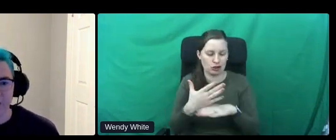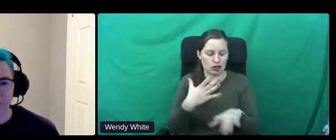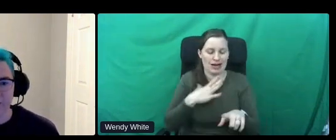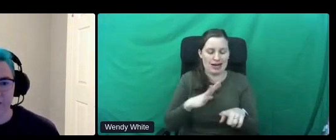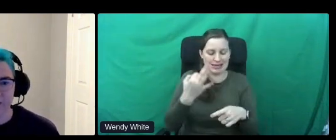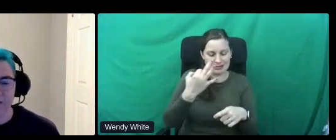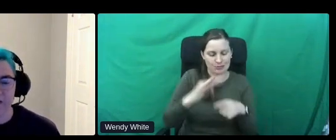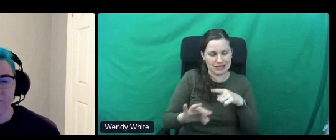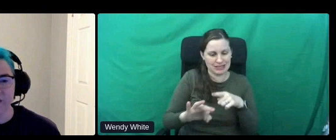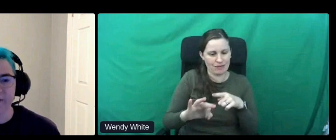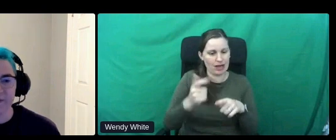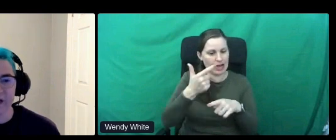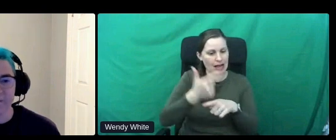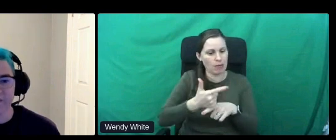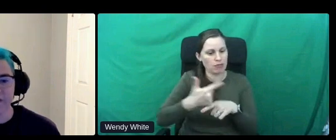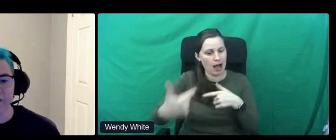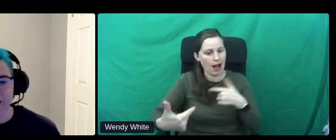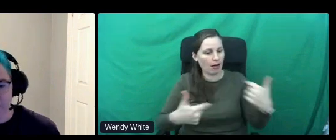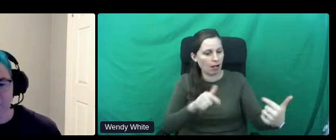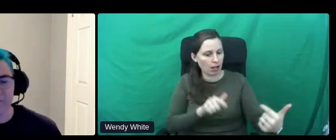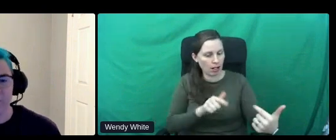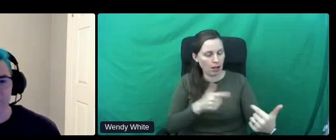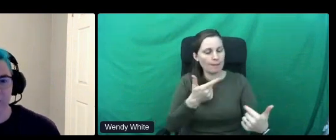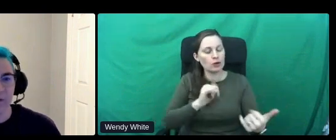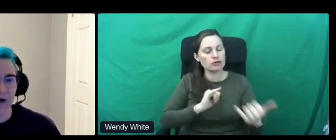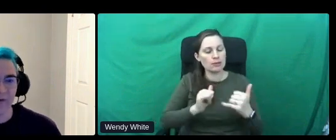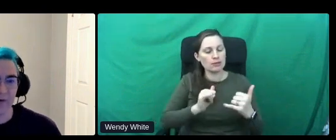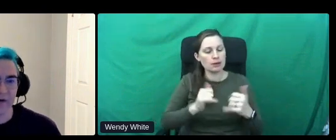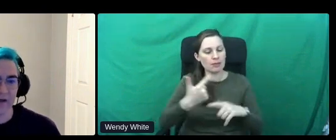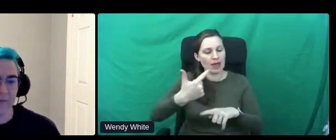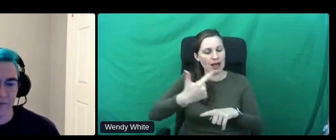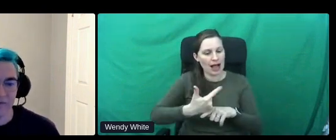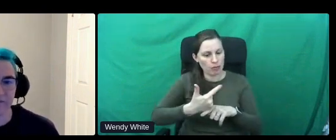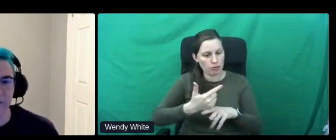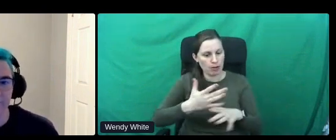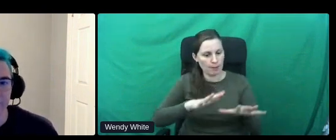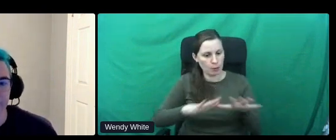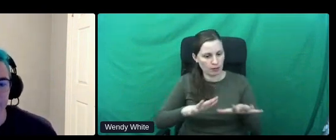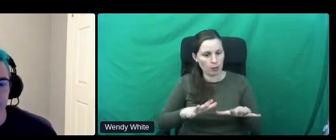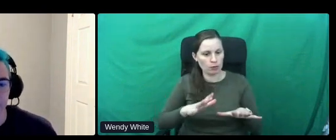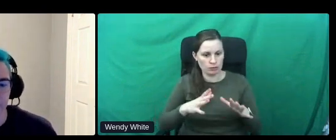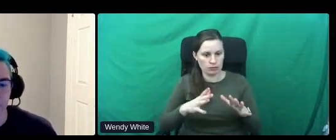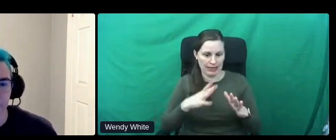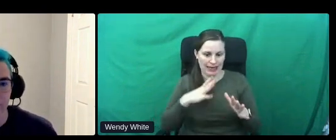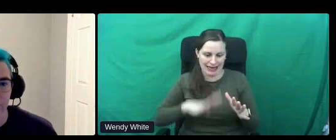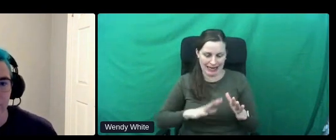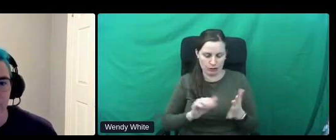camera angles on, because sometimes the camera movement was required in order to keep people in frame.